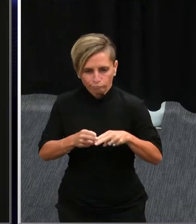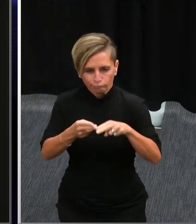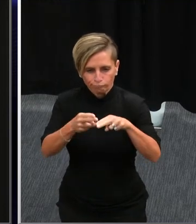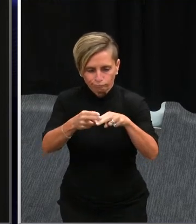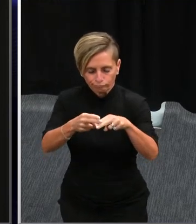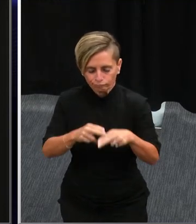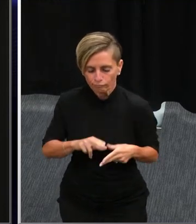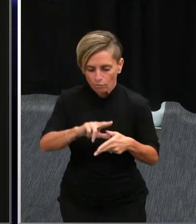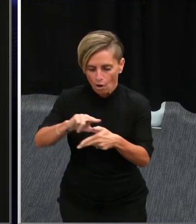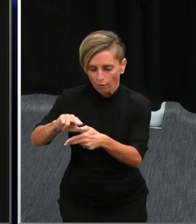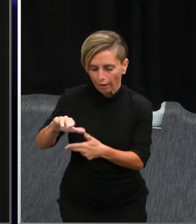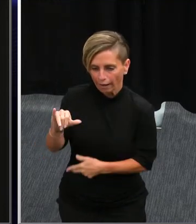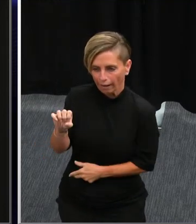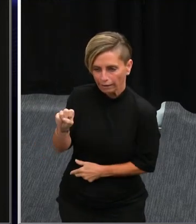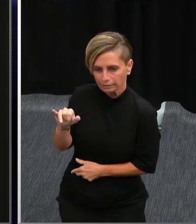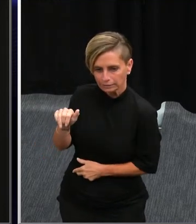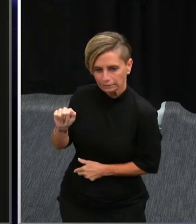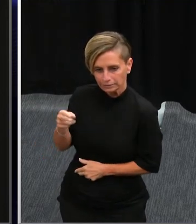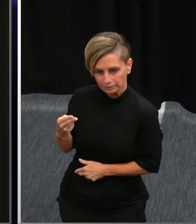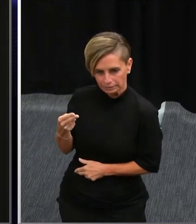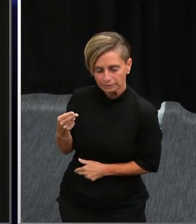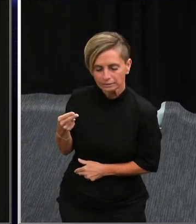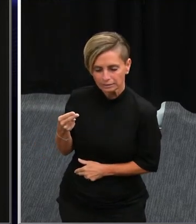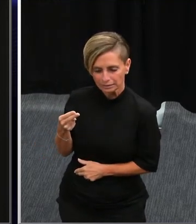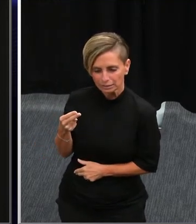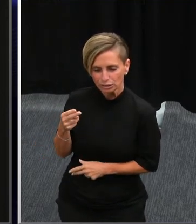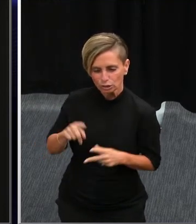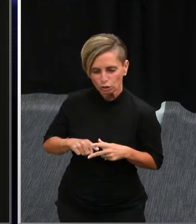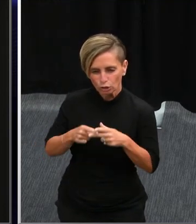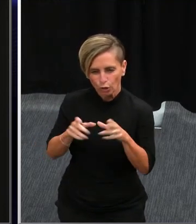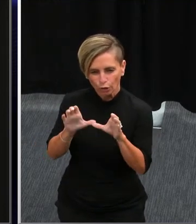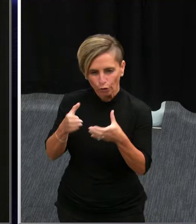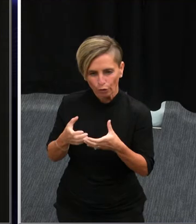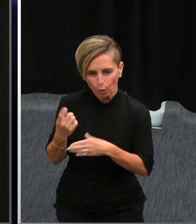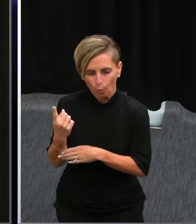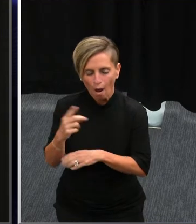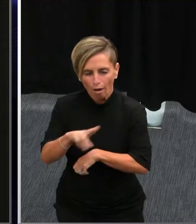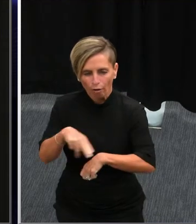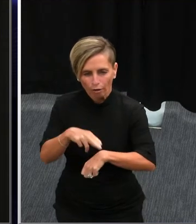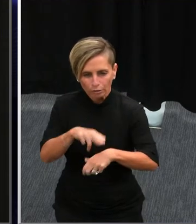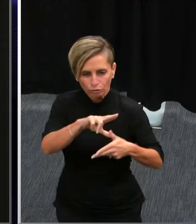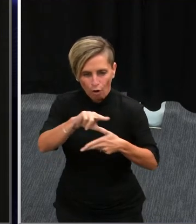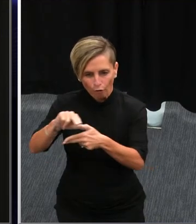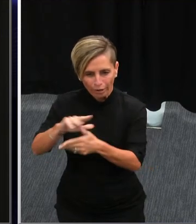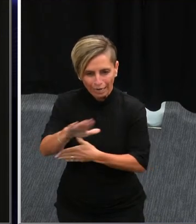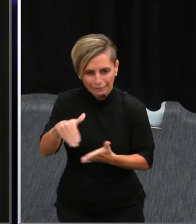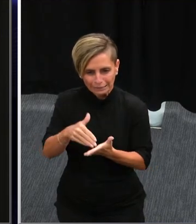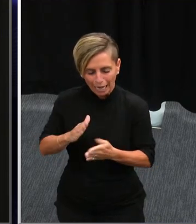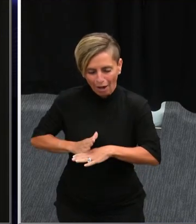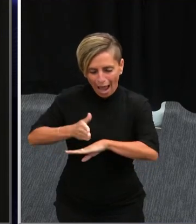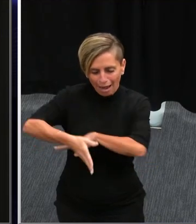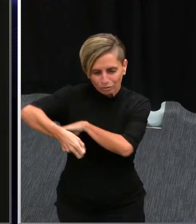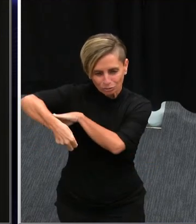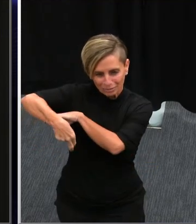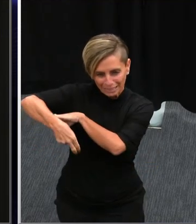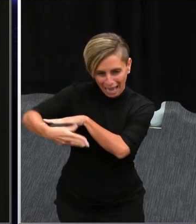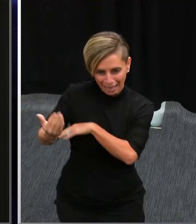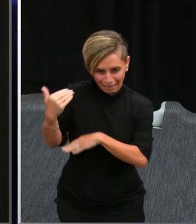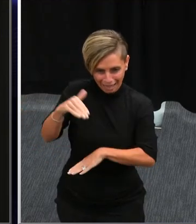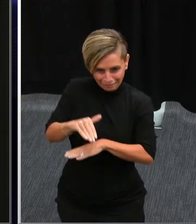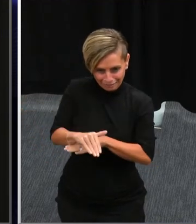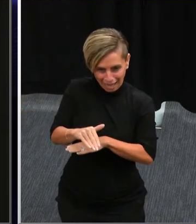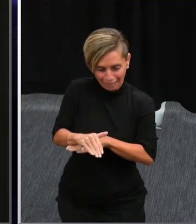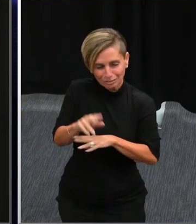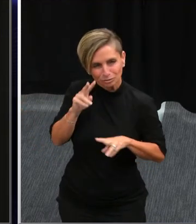ISAIAS was officially designated a Category 1 storm by the National Hurricane Center just after midnight last night, but it is projected to